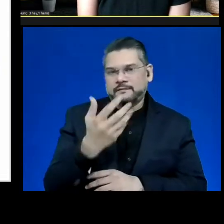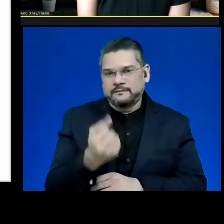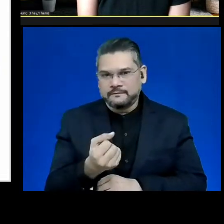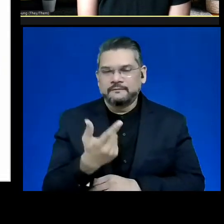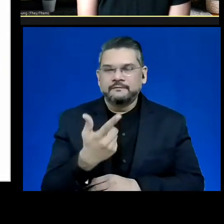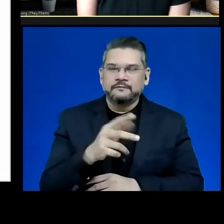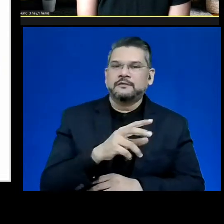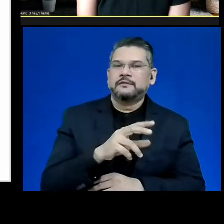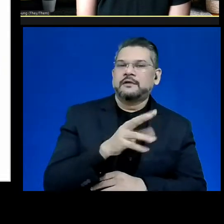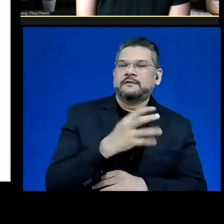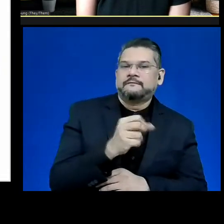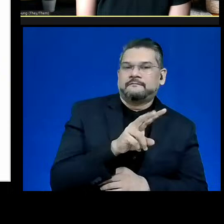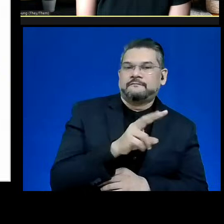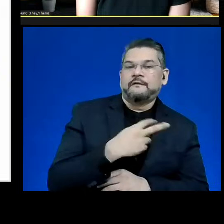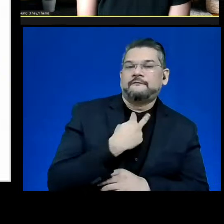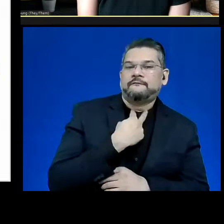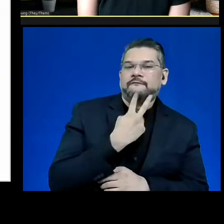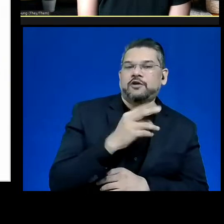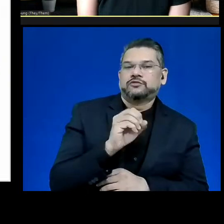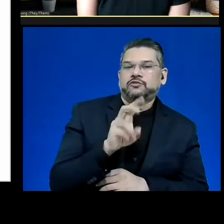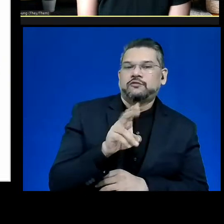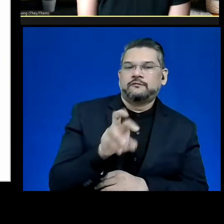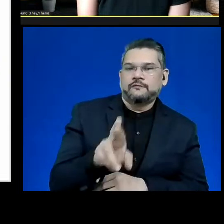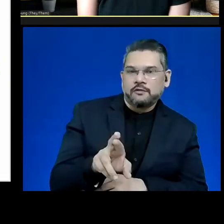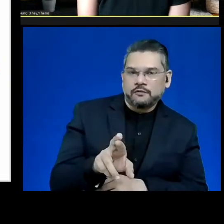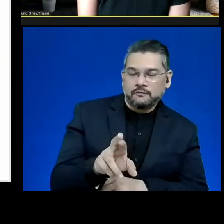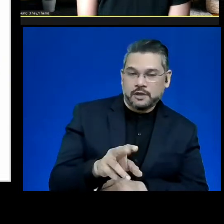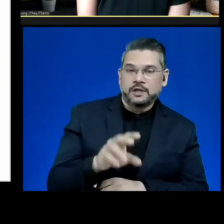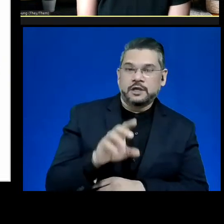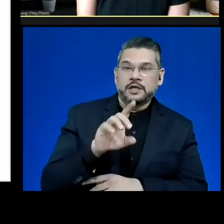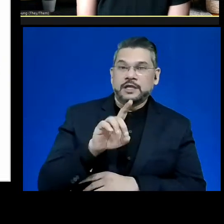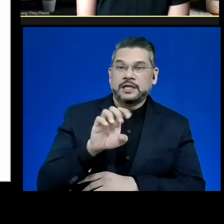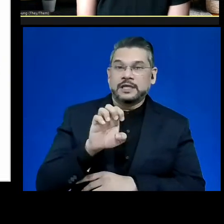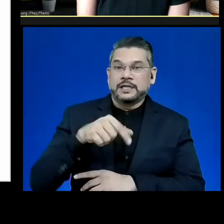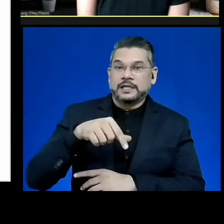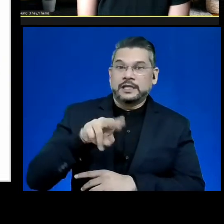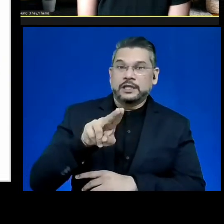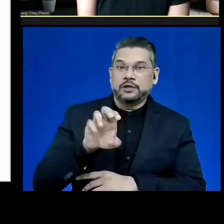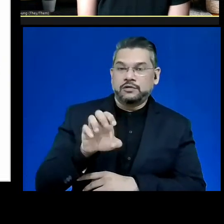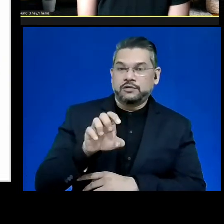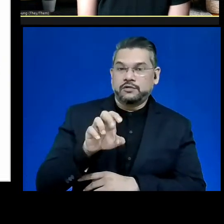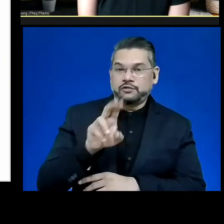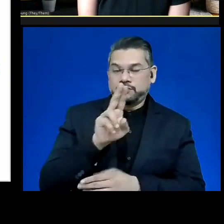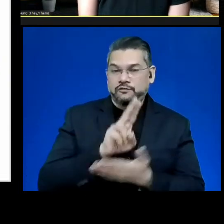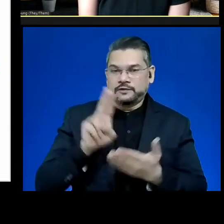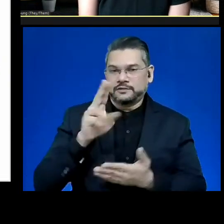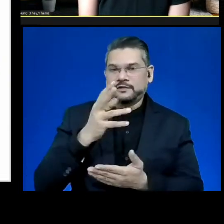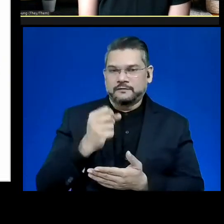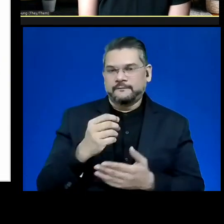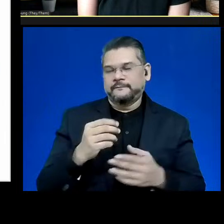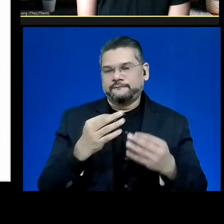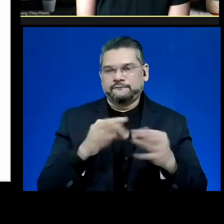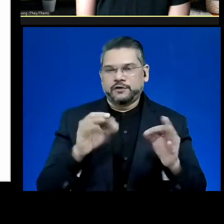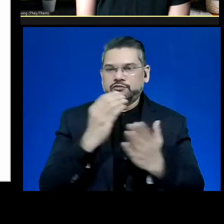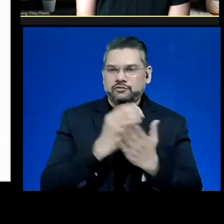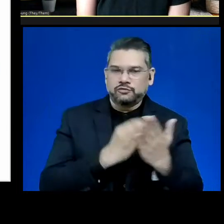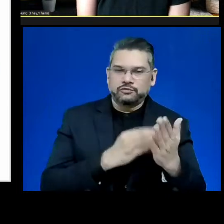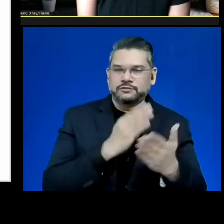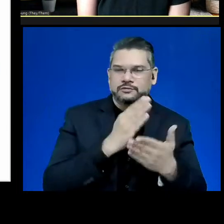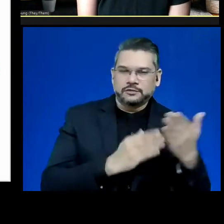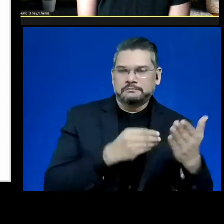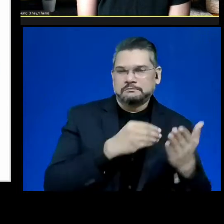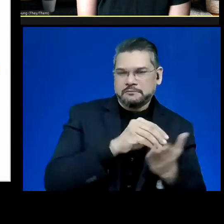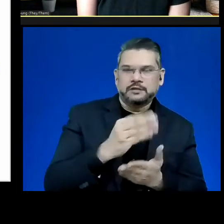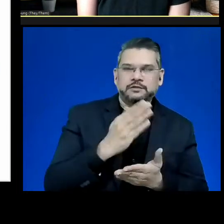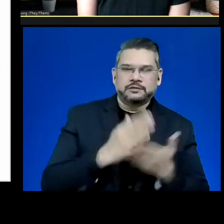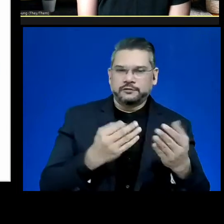use VoiceOver I've included. DQ University offers free courses. Some of the courses are free, some you have to pay for, but